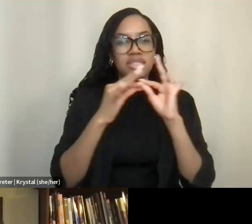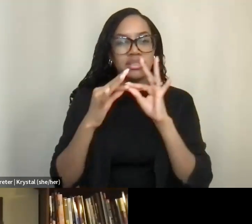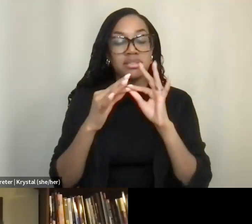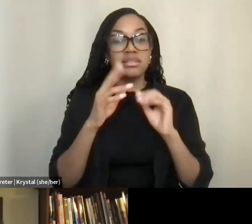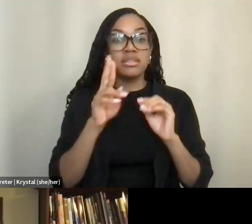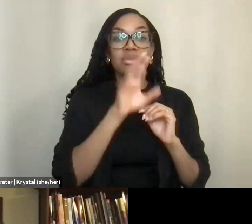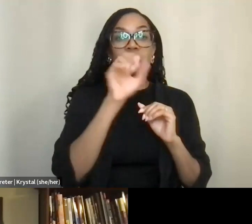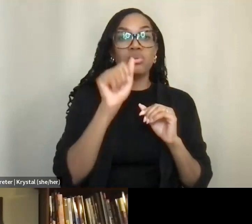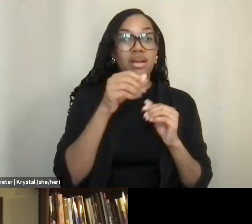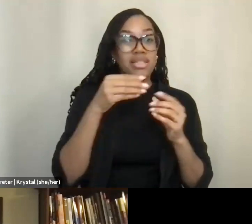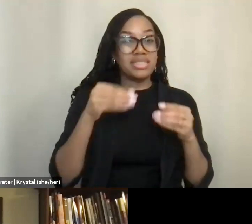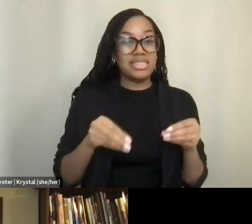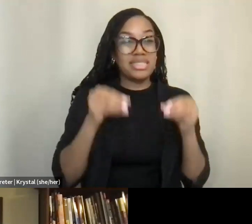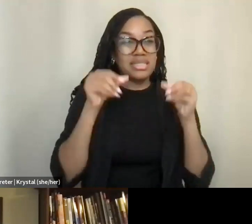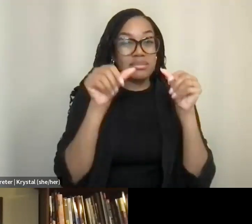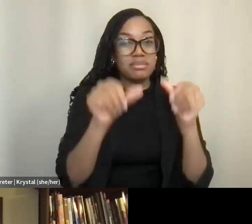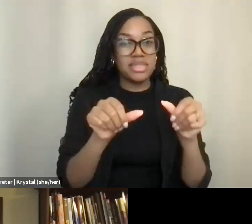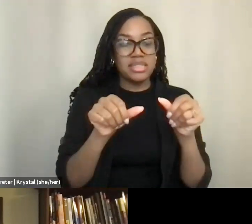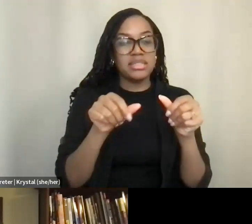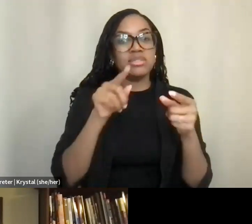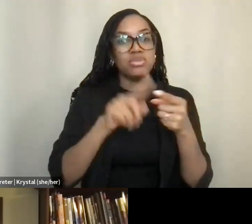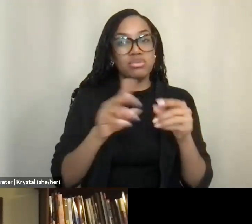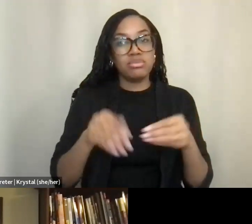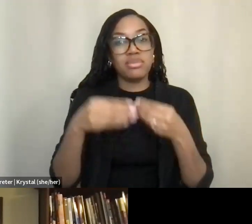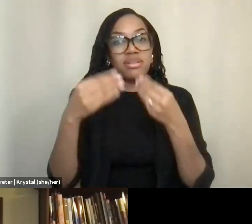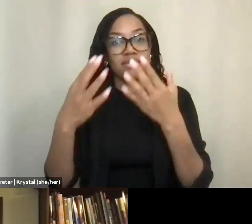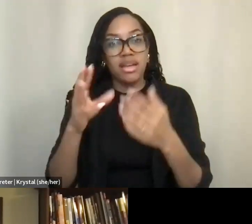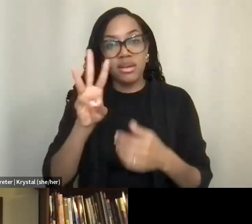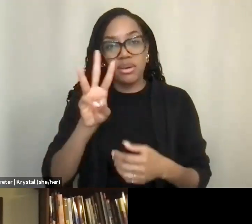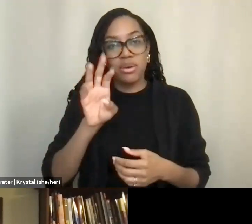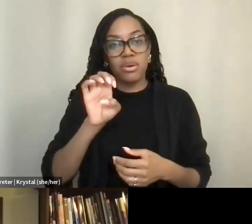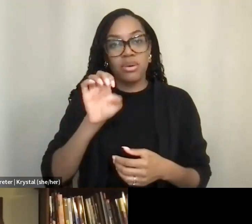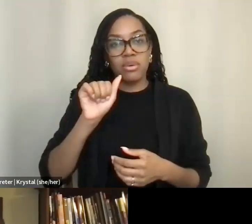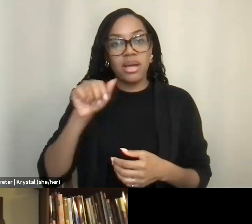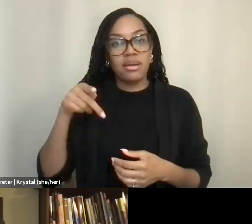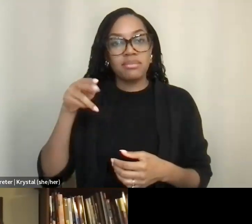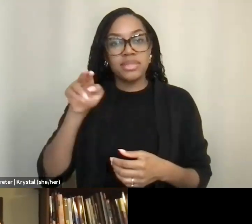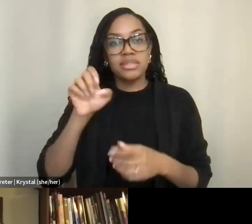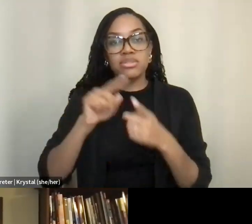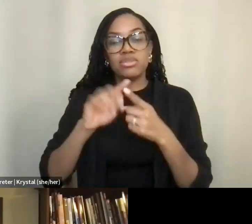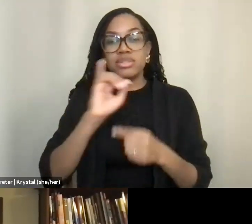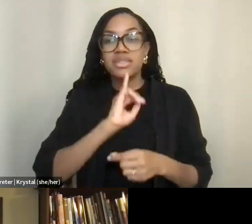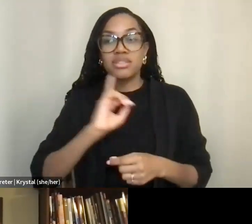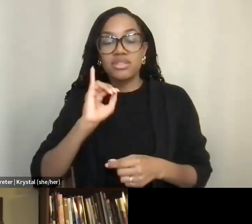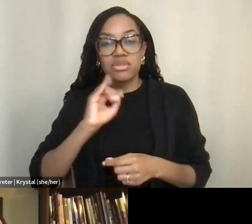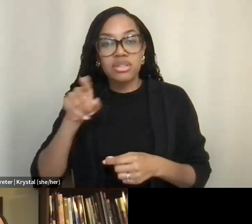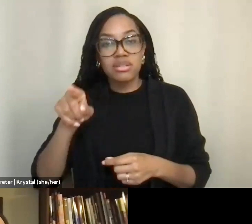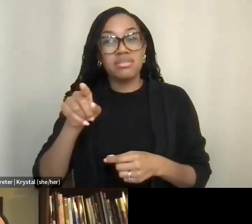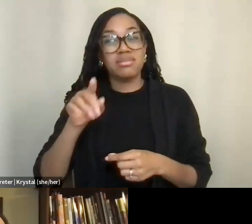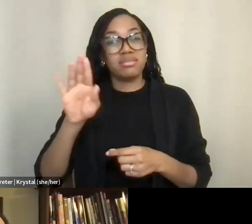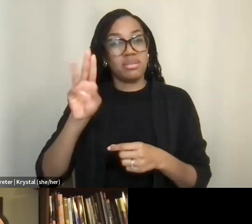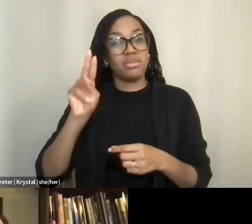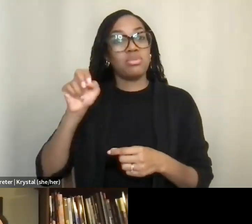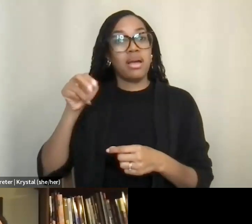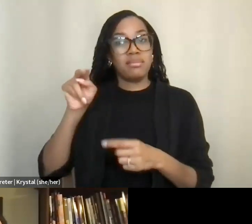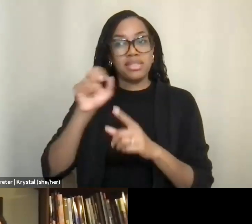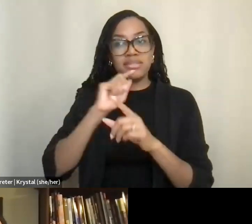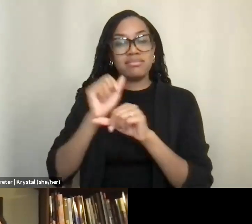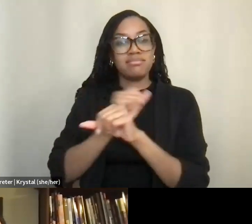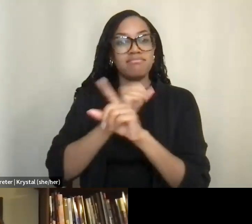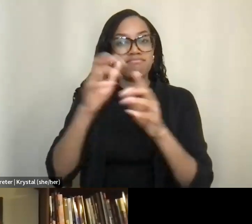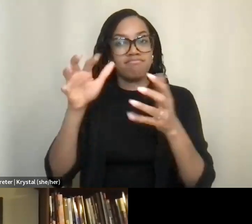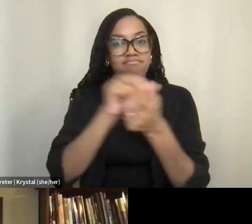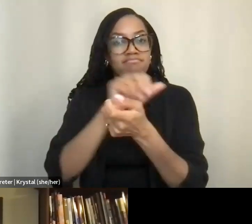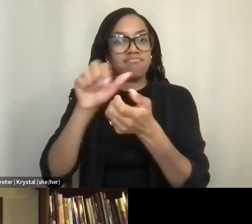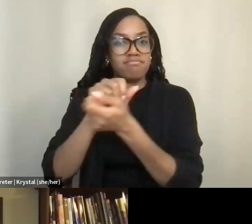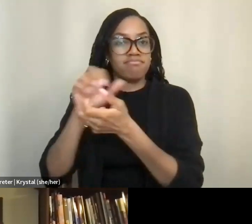to supply Israel with the weapons that are perpetrating the